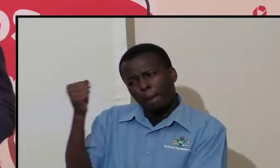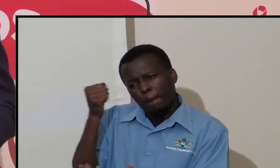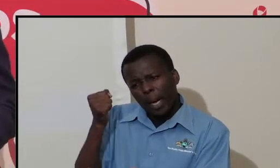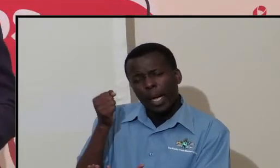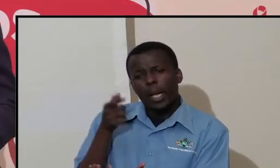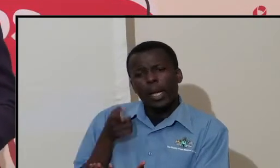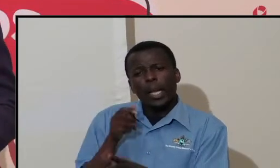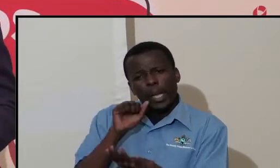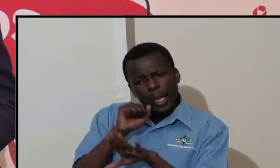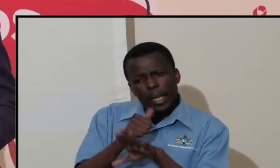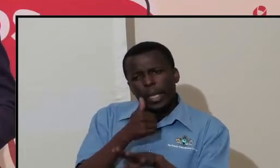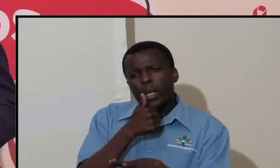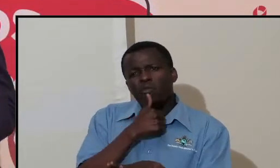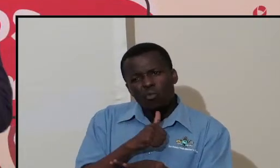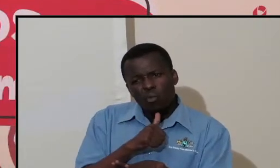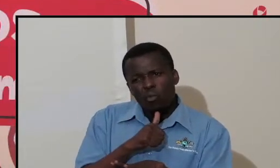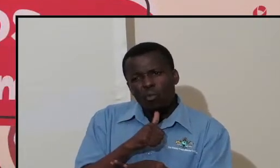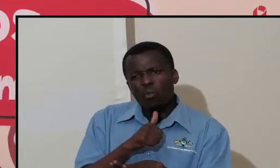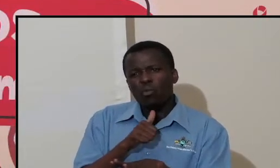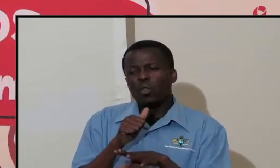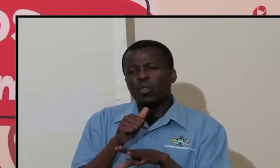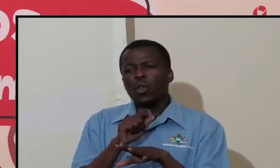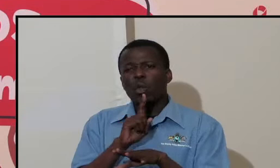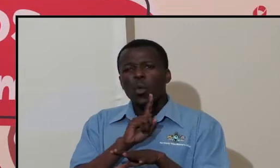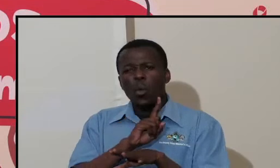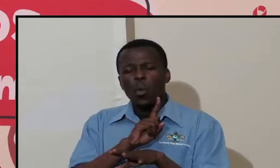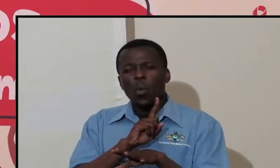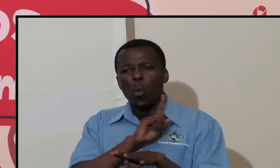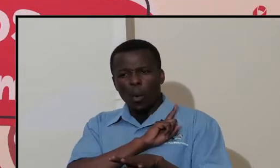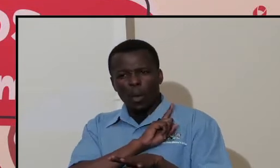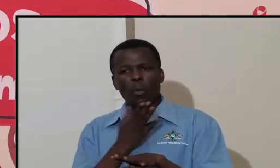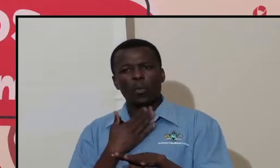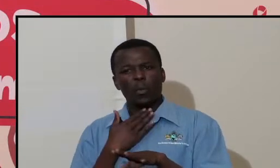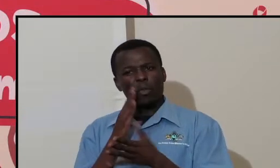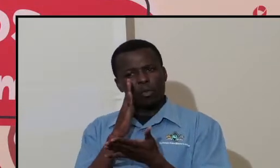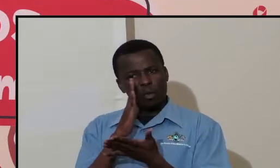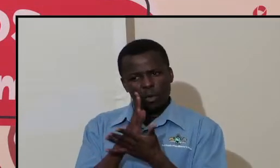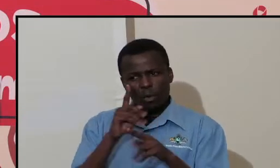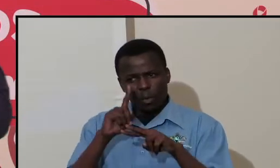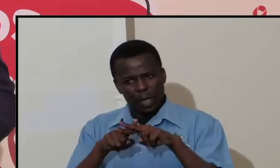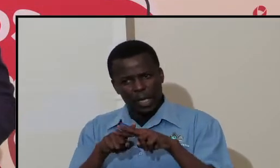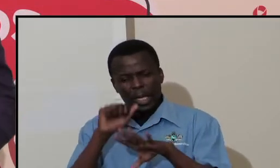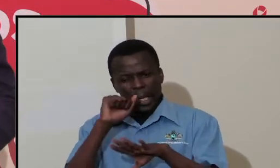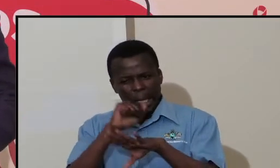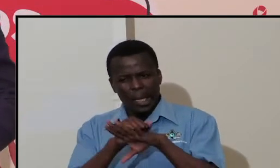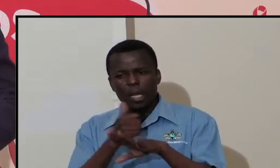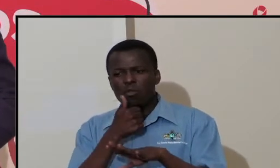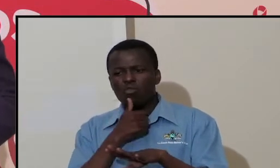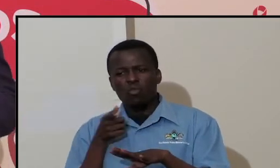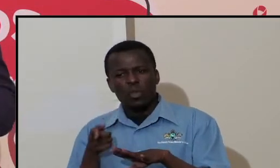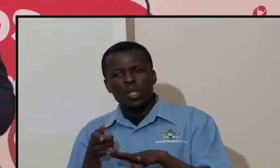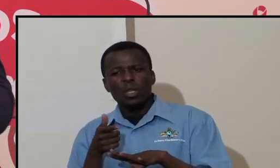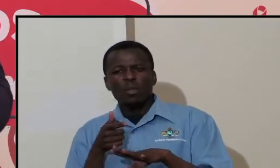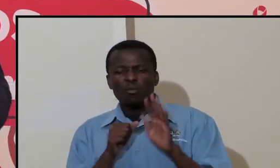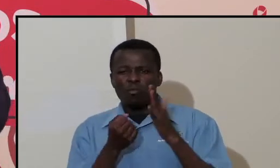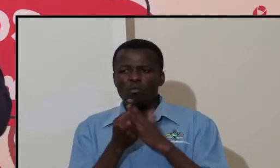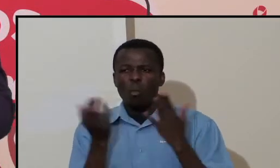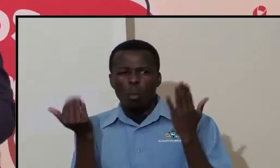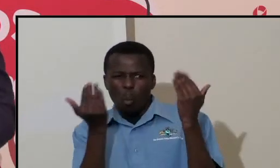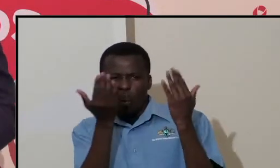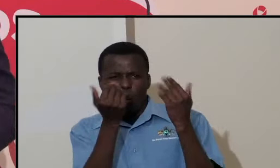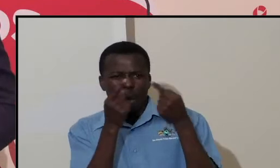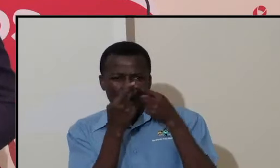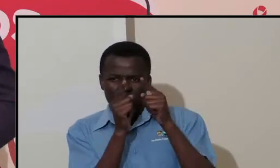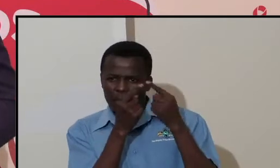part as civil society in the country to continue to mobilize communities, because that is where we are